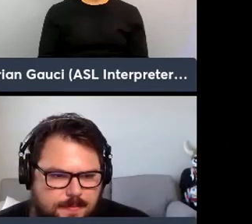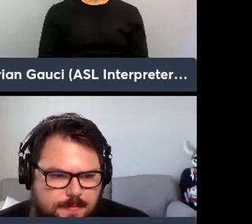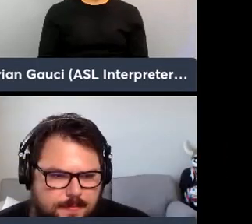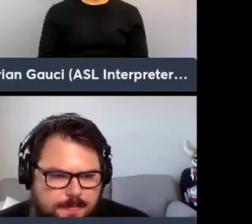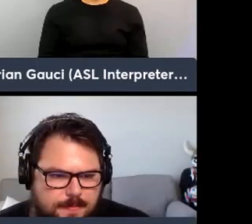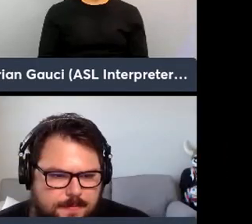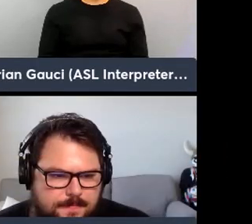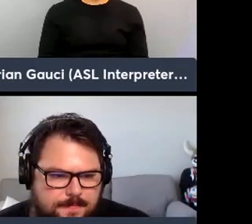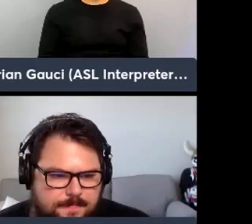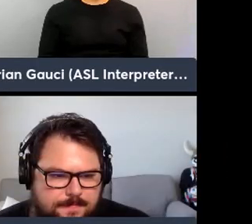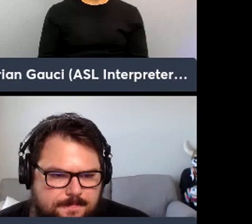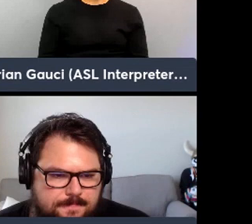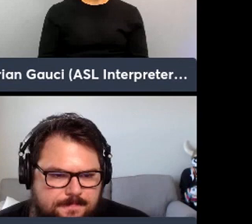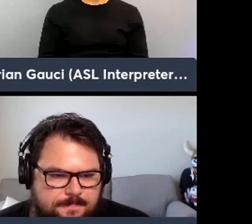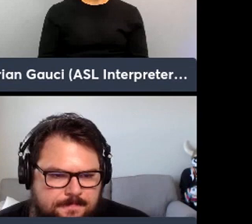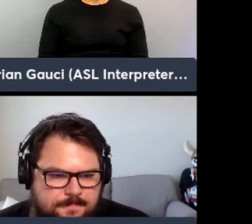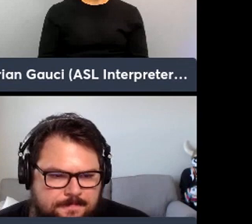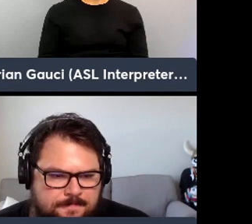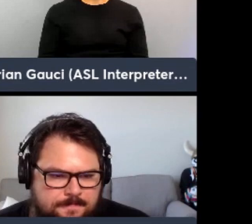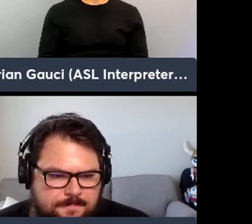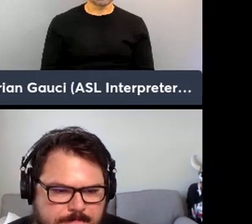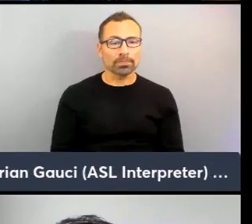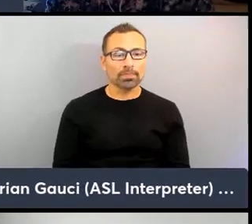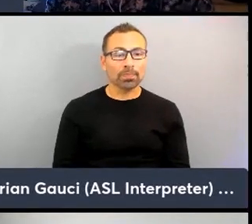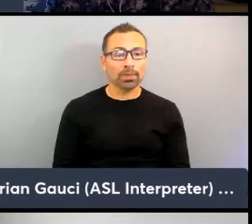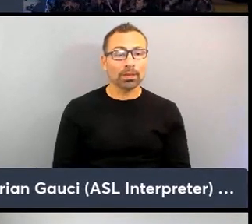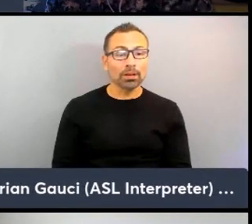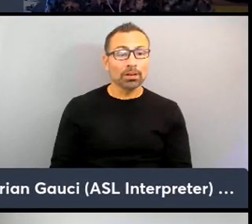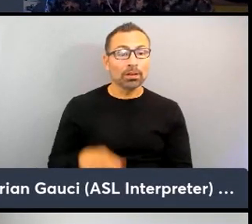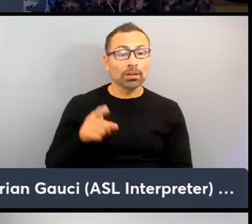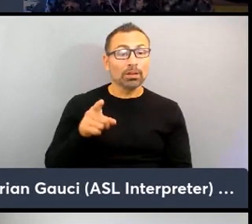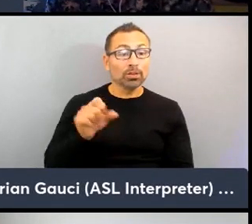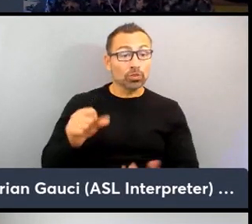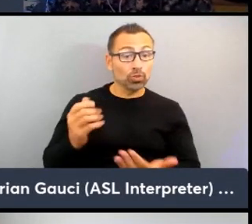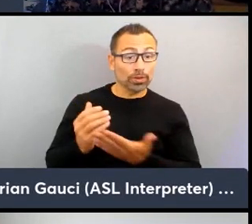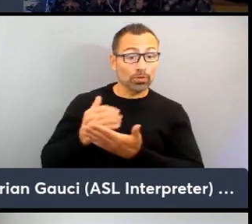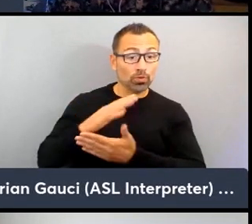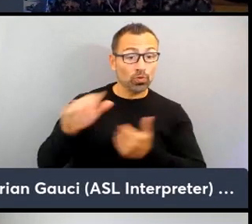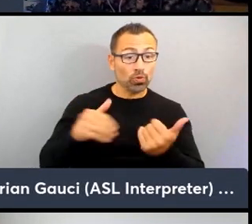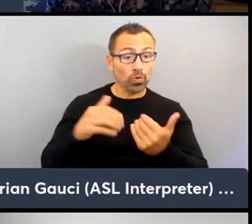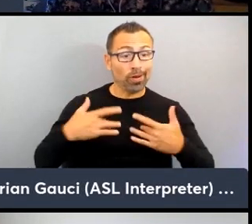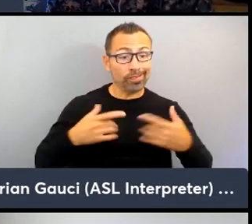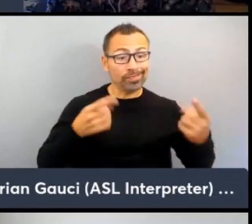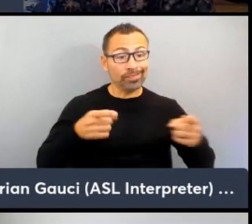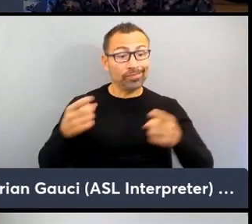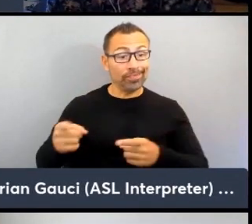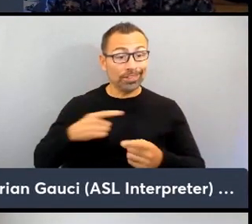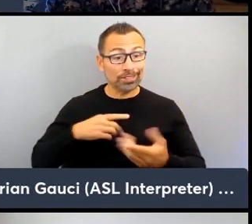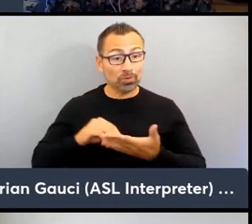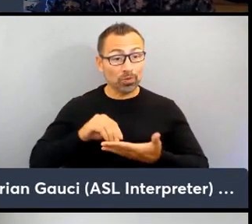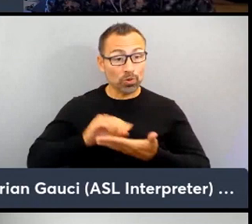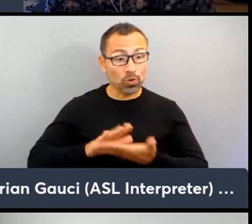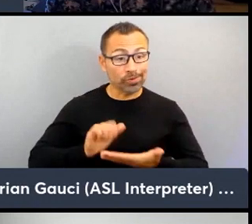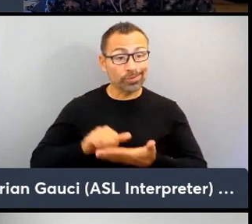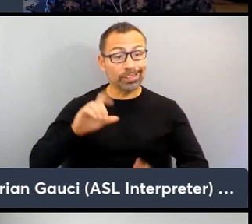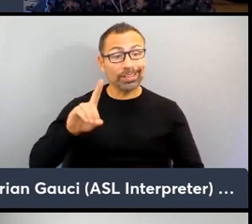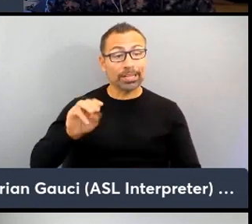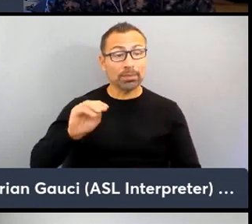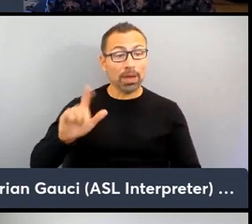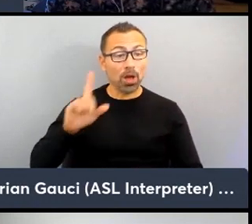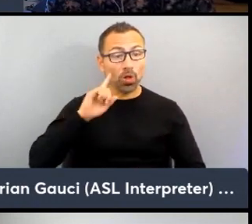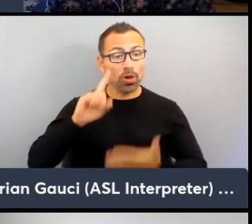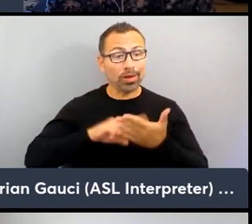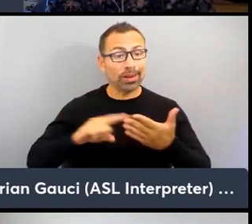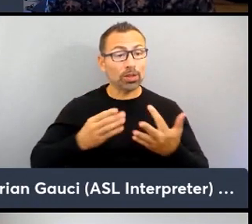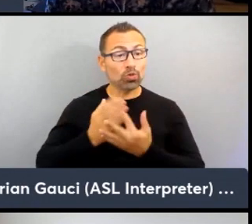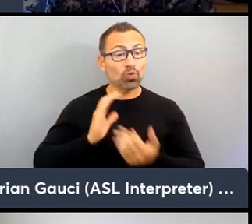Yep. So you can view all the events that we do record with DML auditing in our documentation. And one more thing I'd like to also